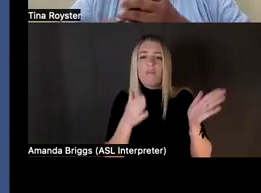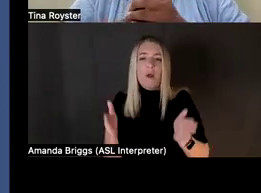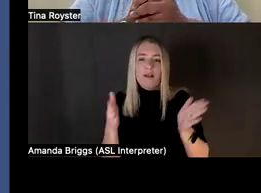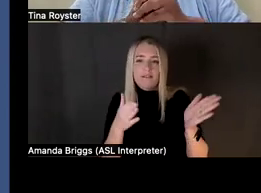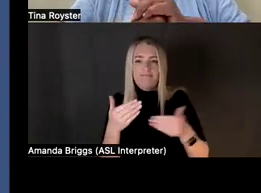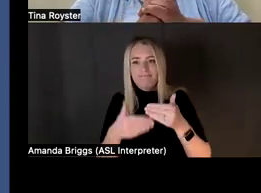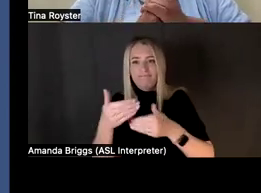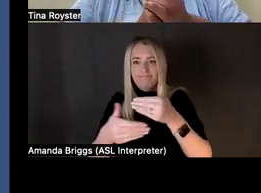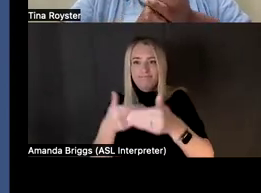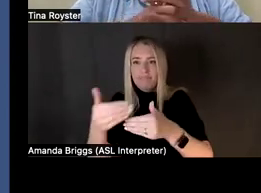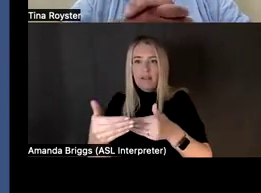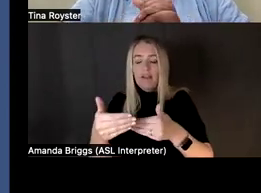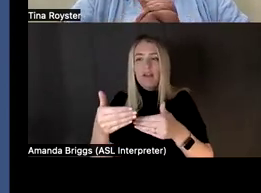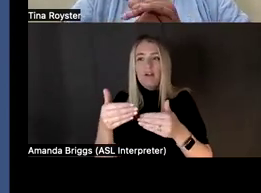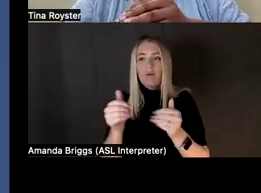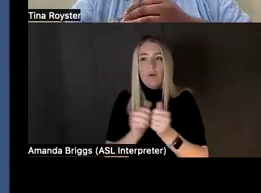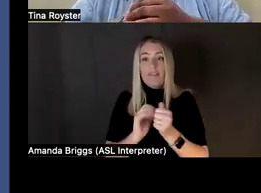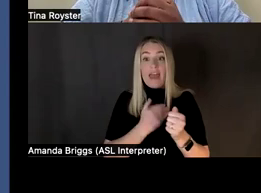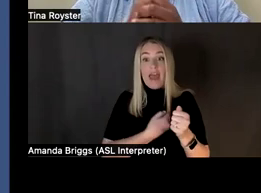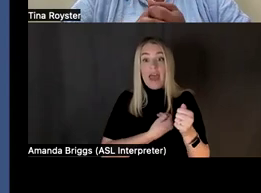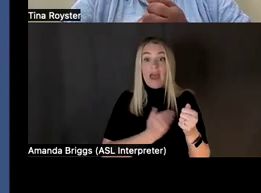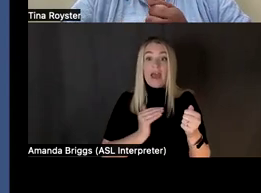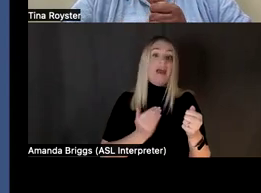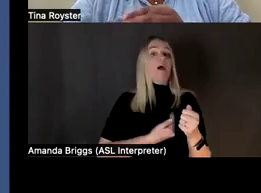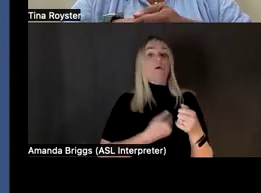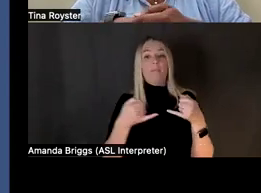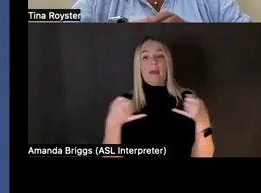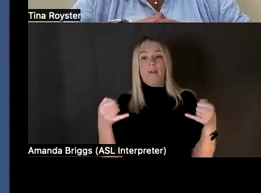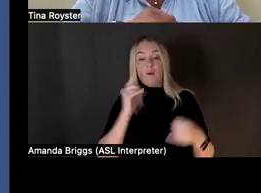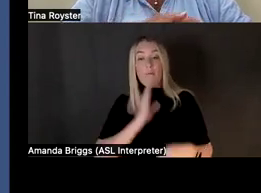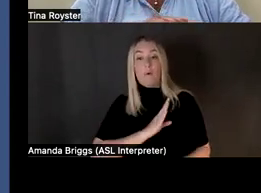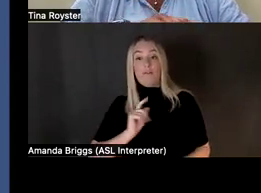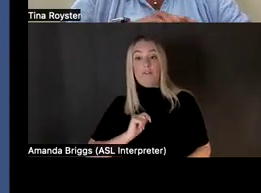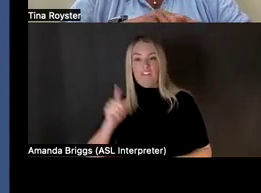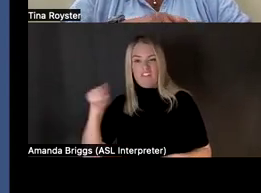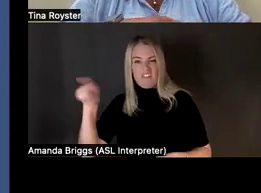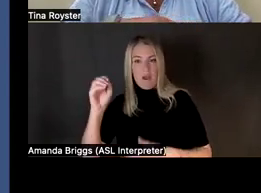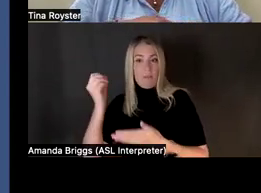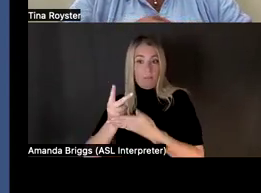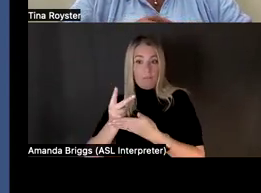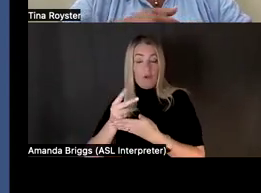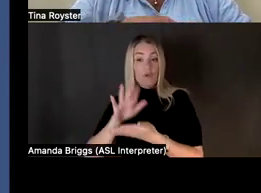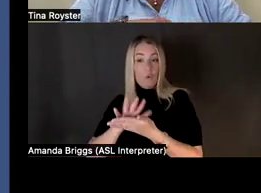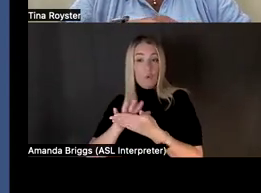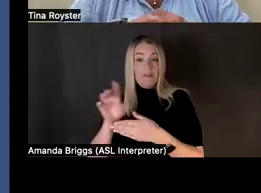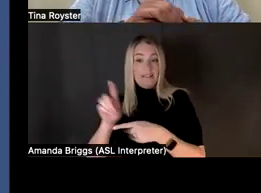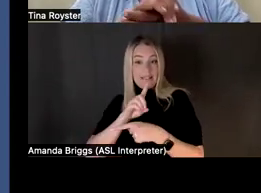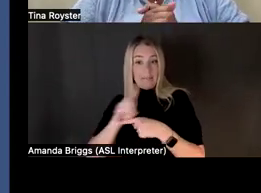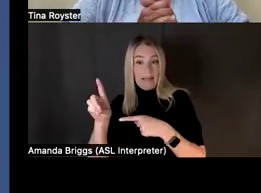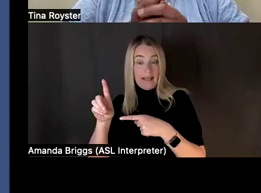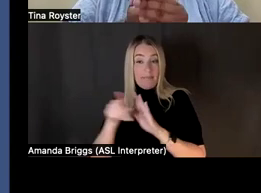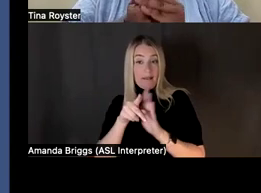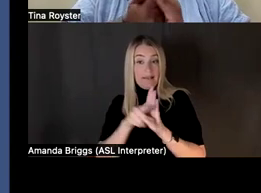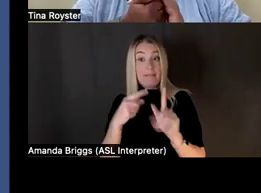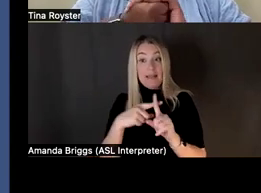within the boundaries of our board of trustees approved school discipline policy, as well as California